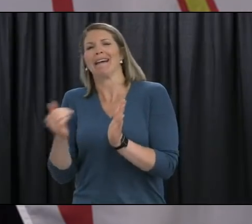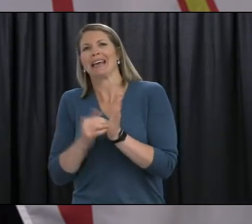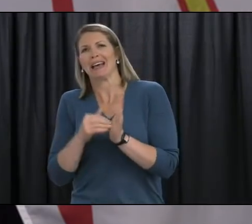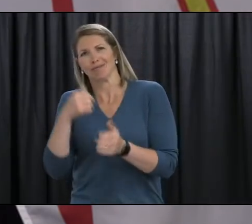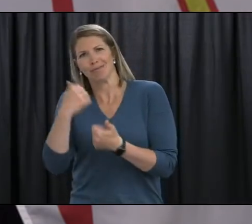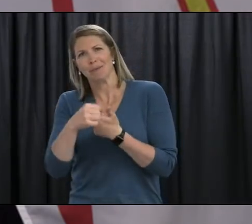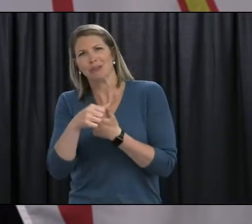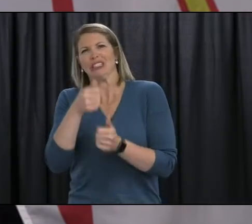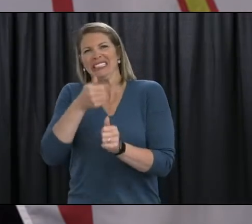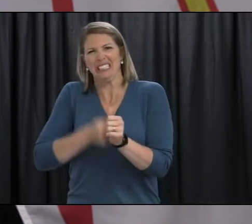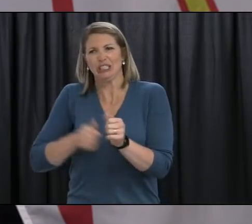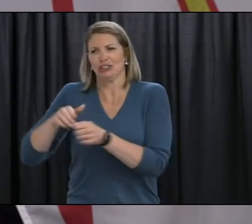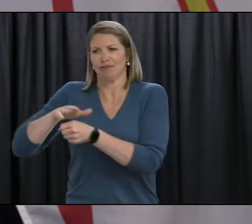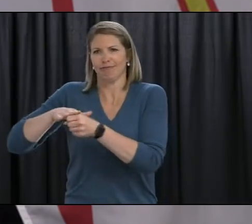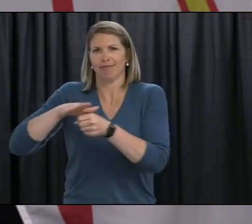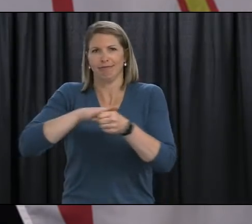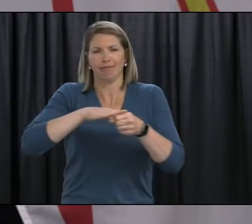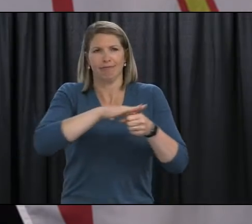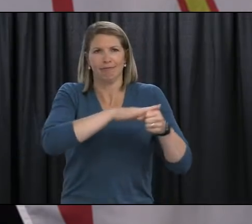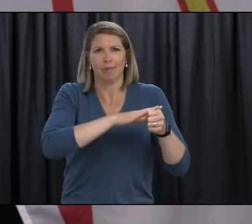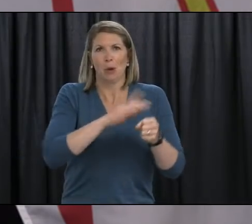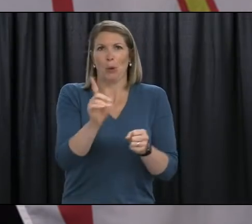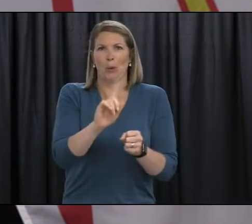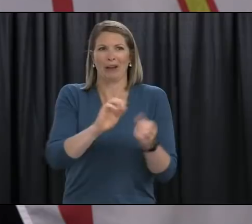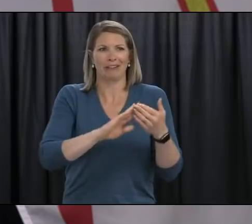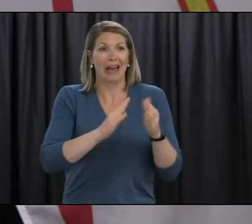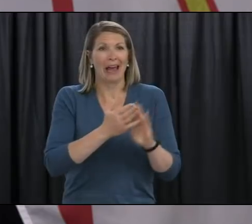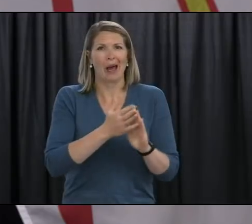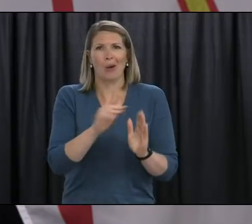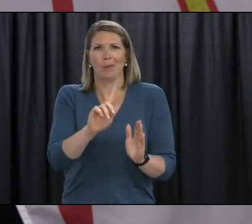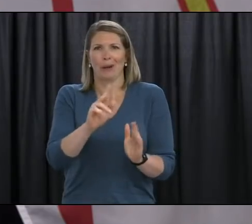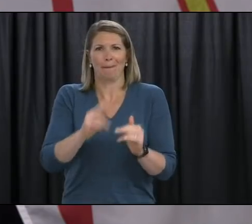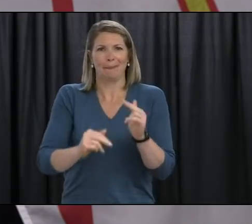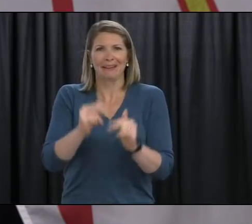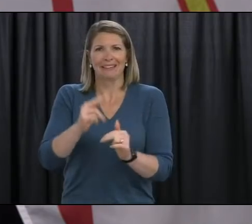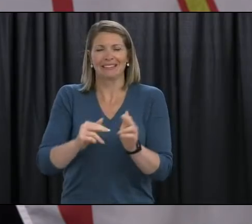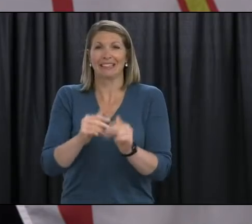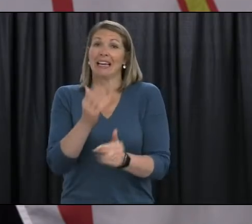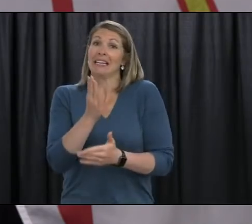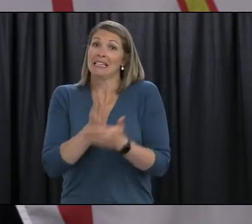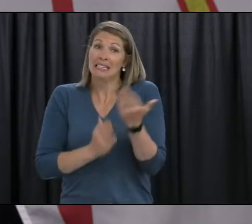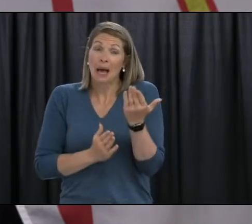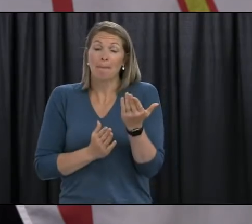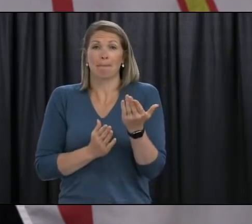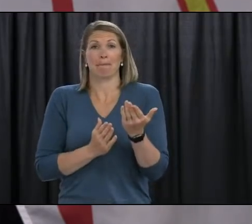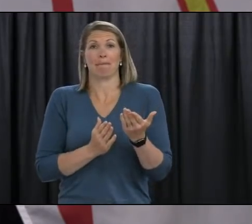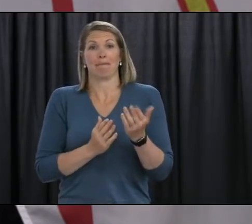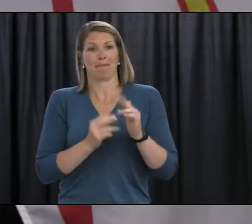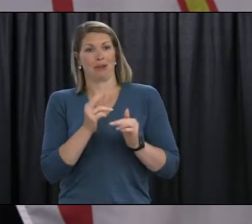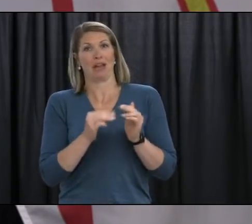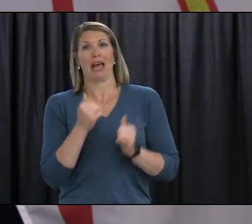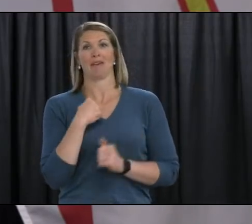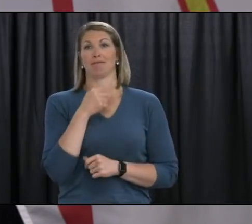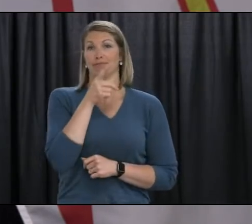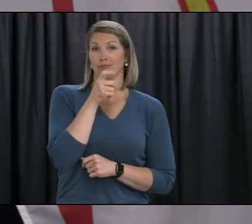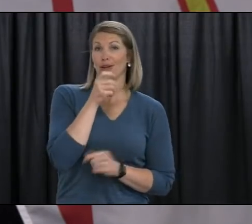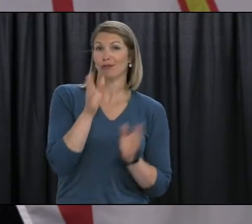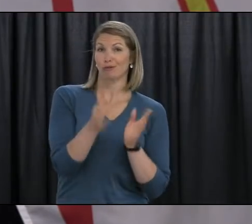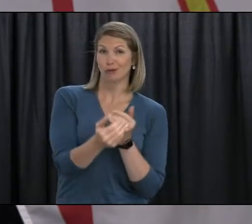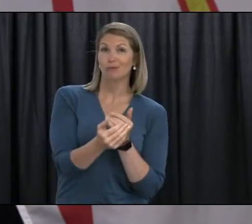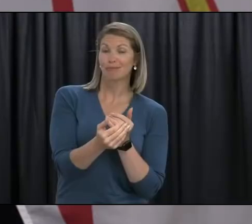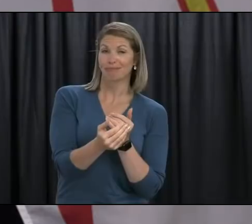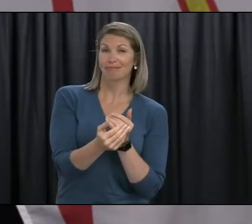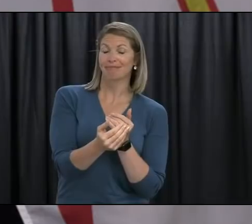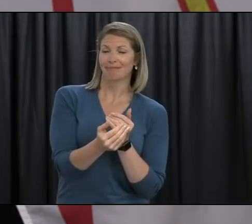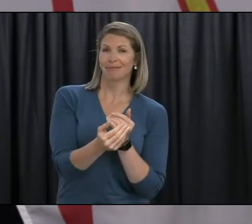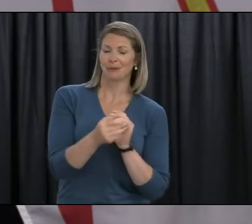have to consider. Some homes have a lot of private rooms, so in that situation,